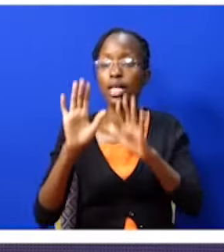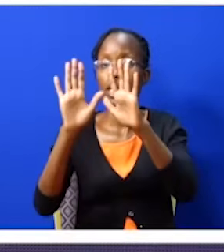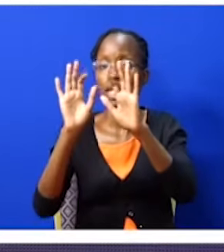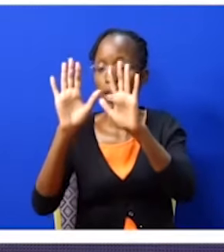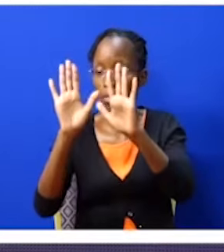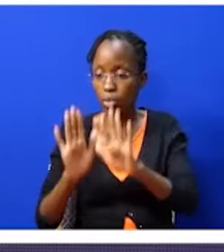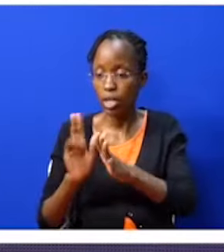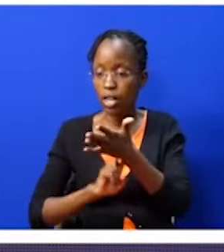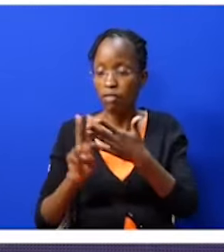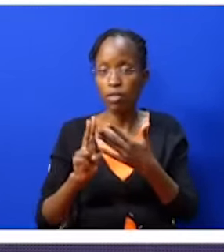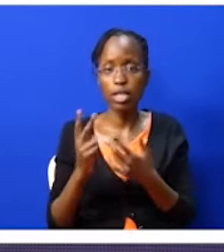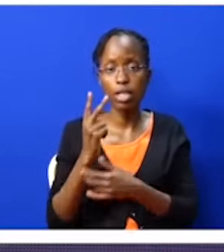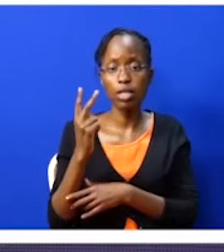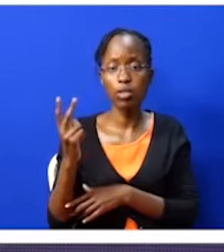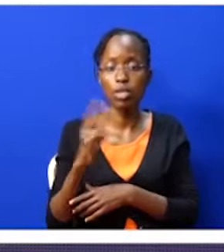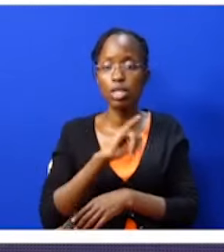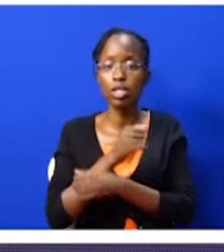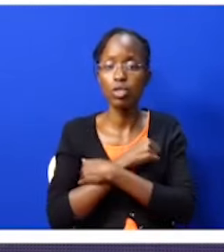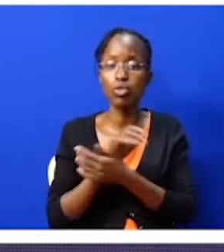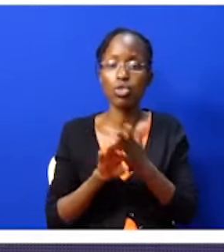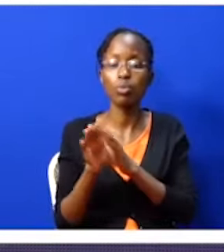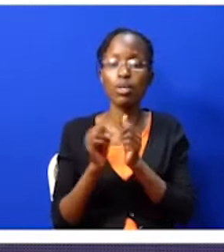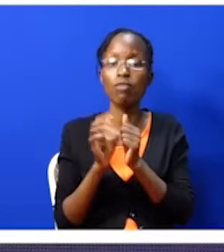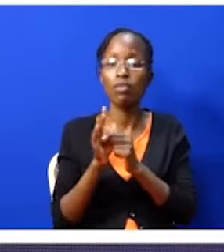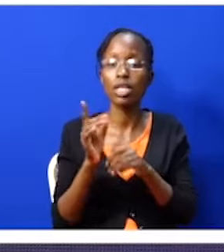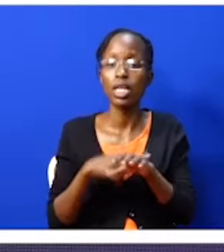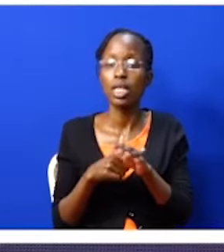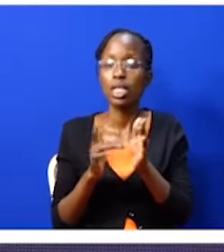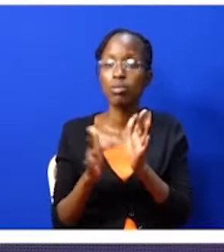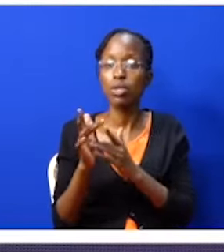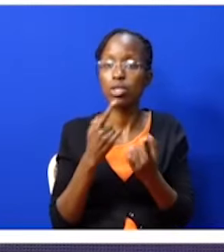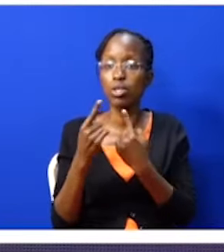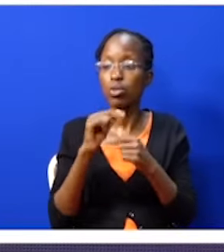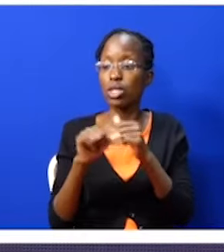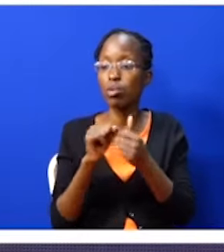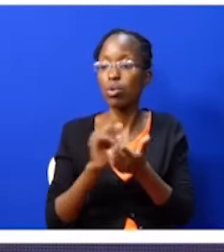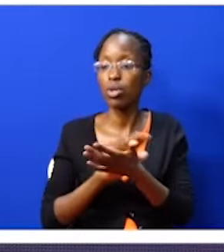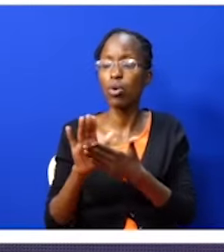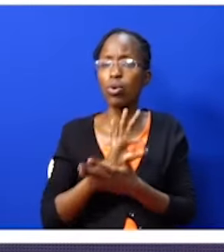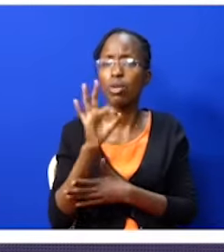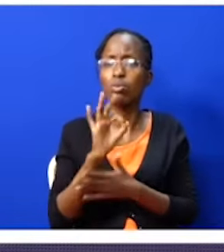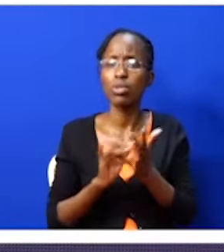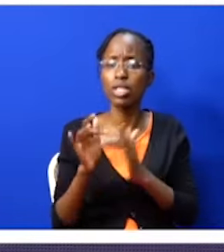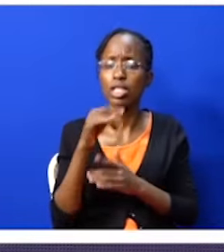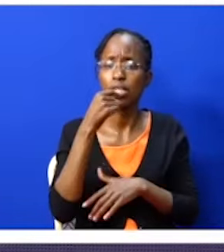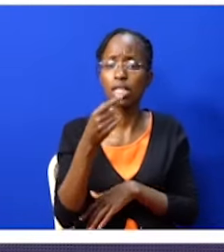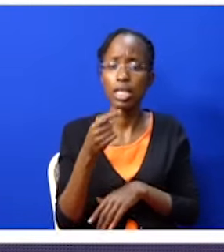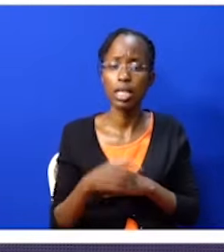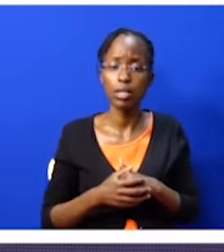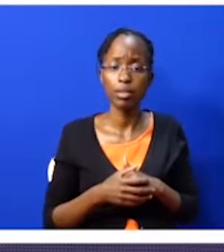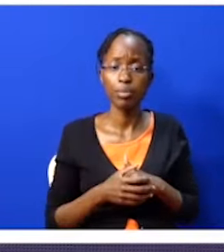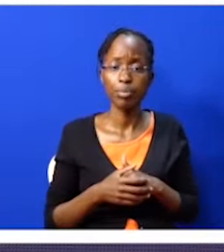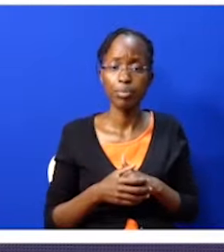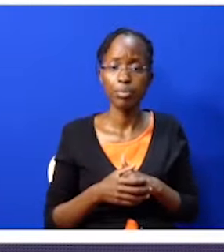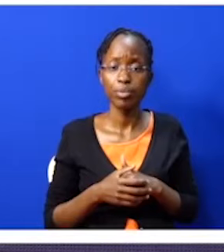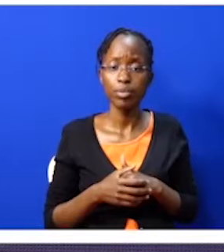verse to see here is John chapter 14, when Jesus talks about the Holy Spirit. He says that when